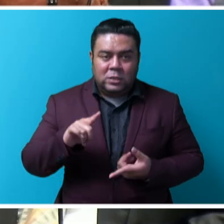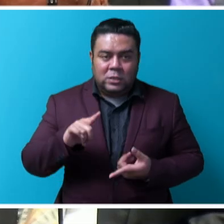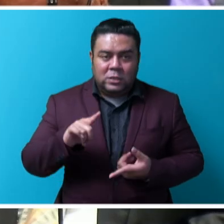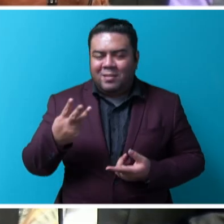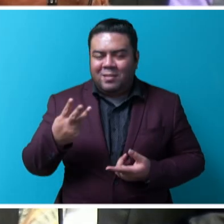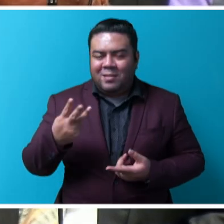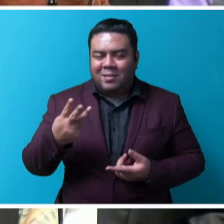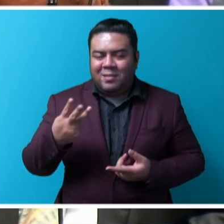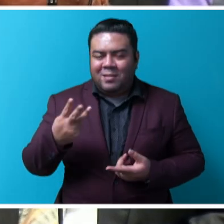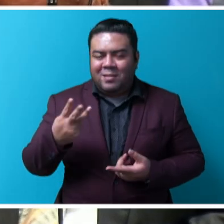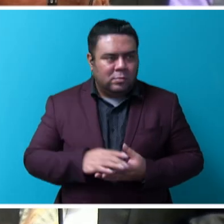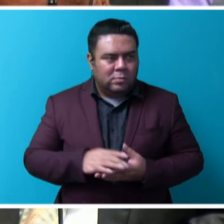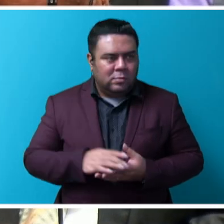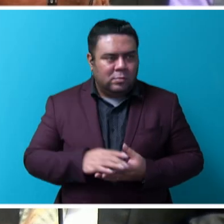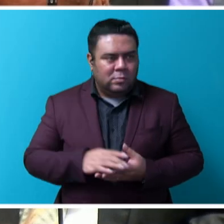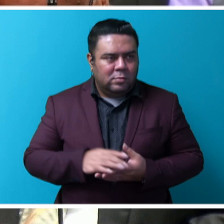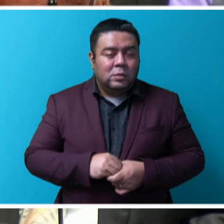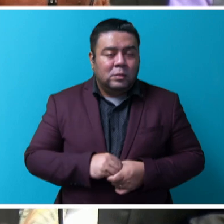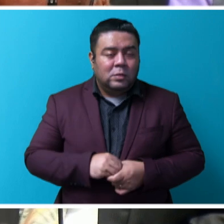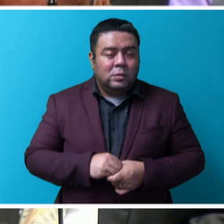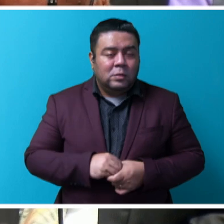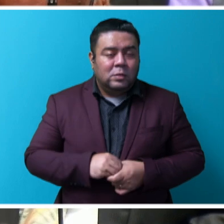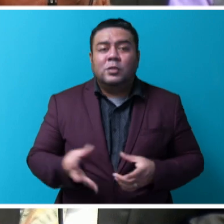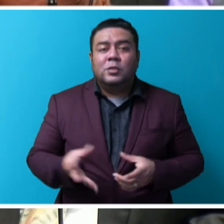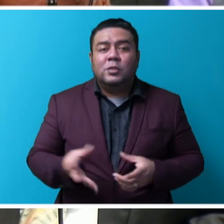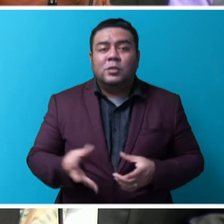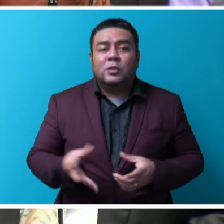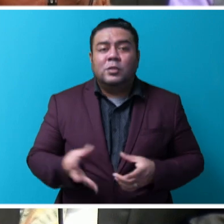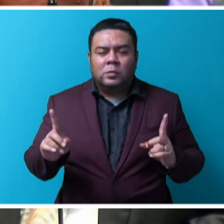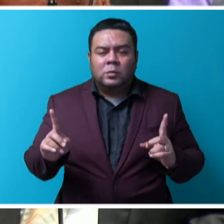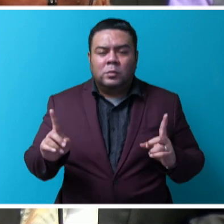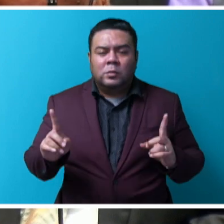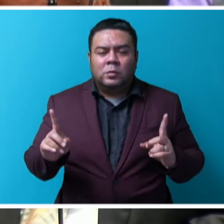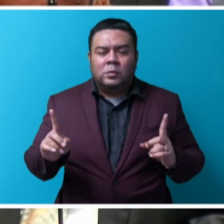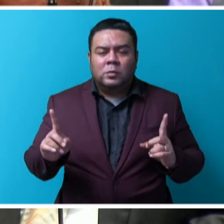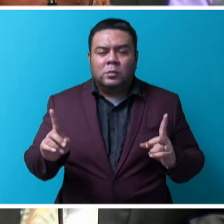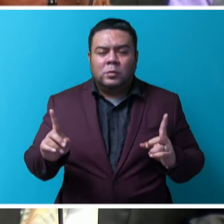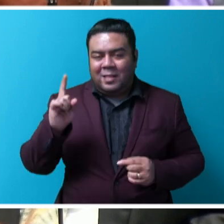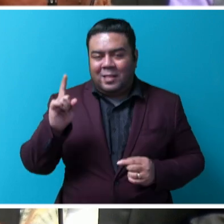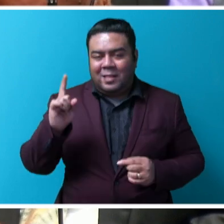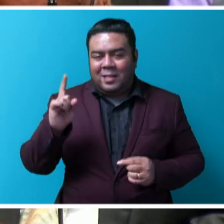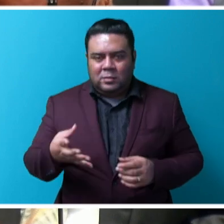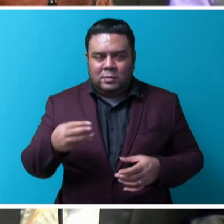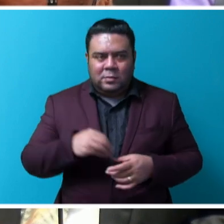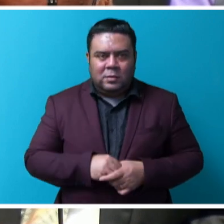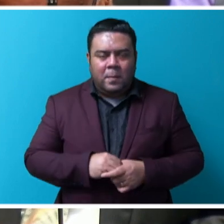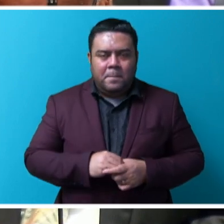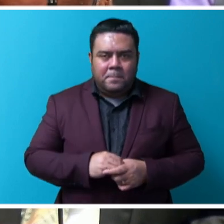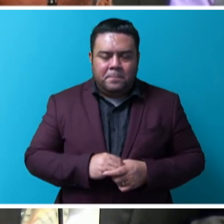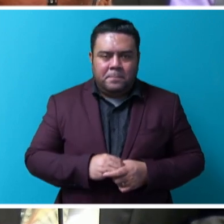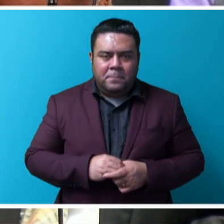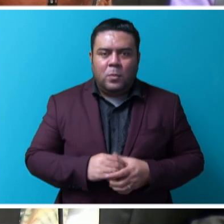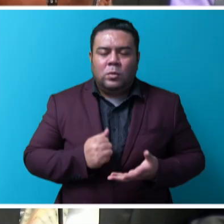in free, prior, and informed consent. The 19 communities mentioned are a subset of 43 communities